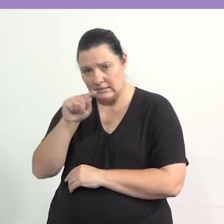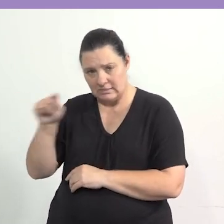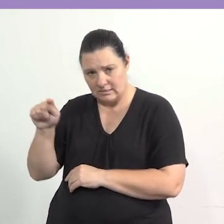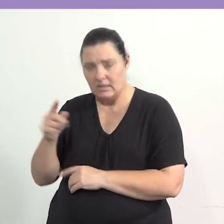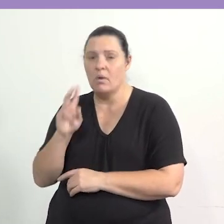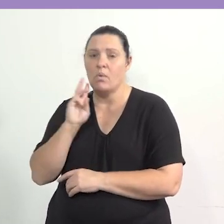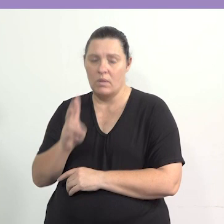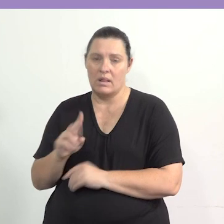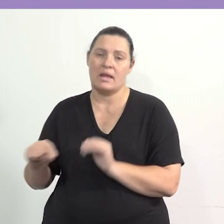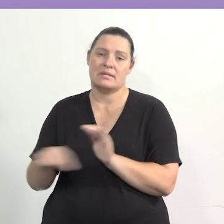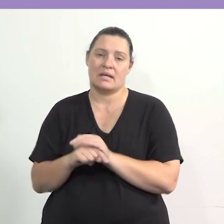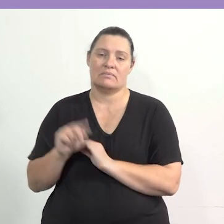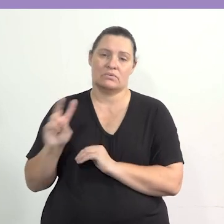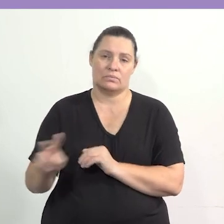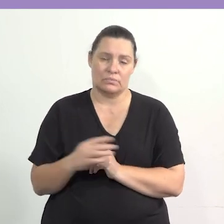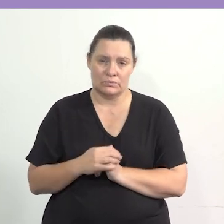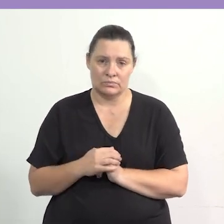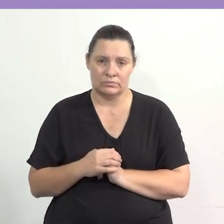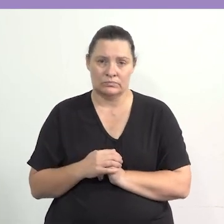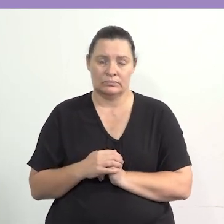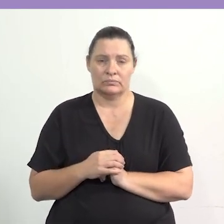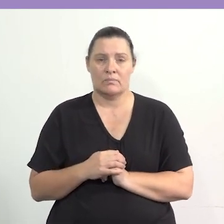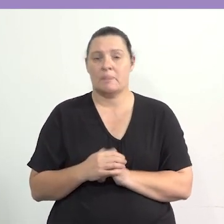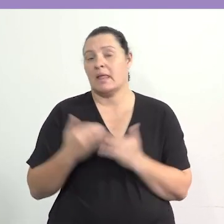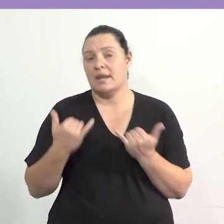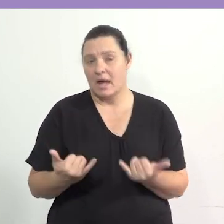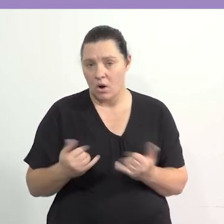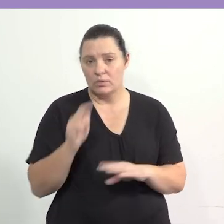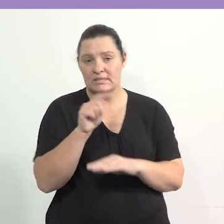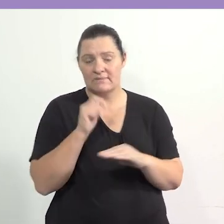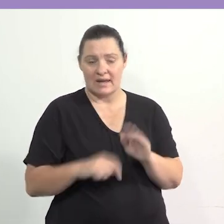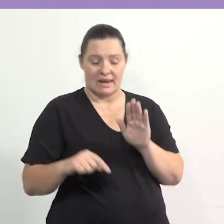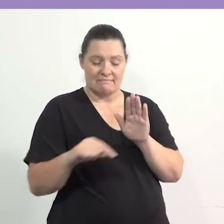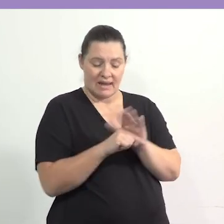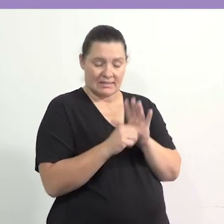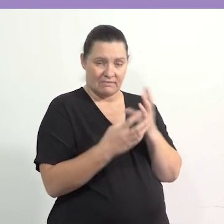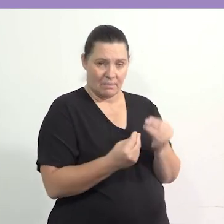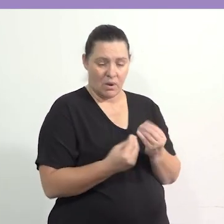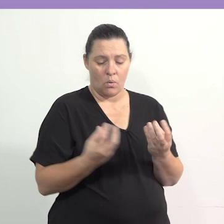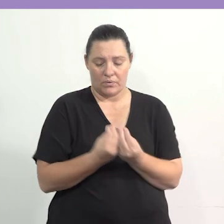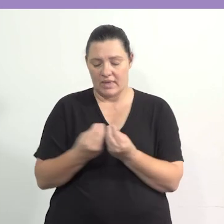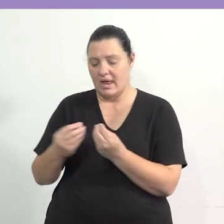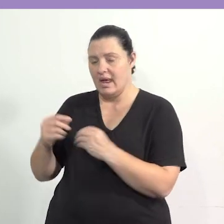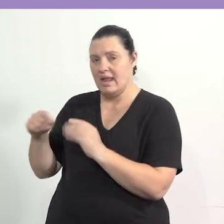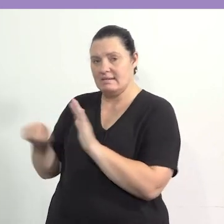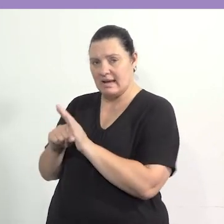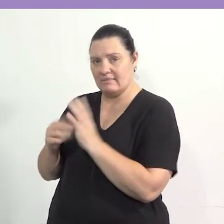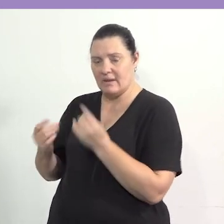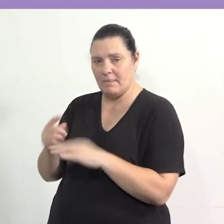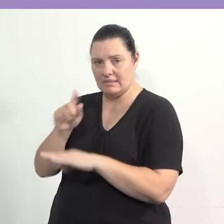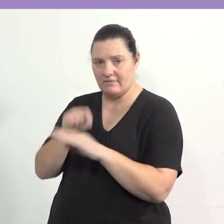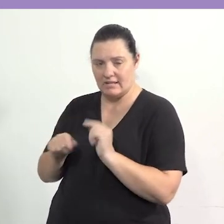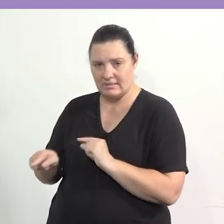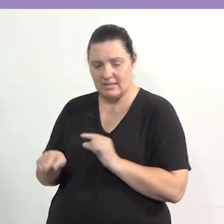to be a negative 2. Now, we are dividing a negative number with a negative number.